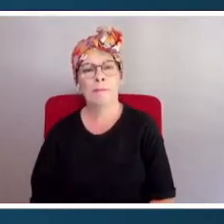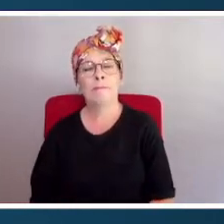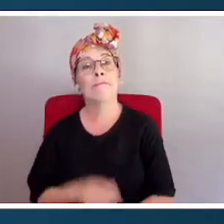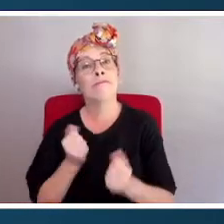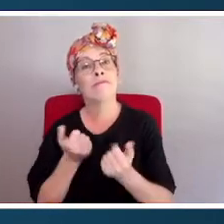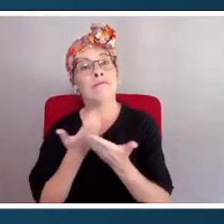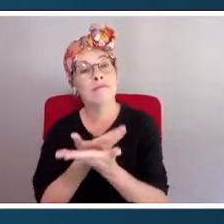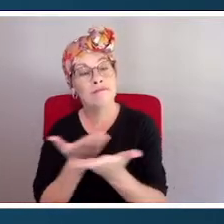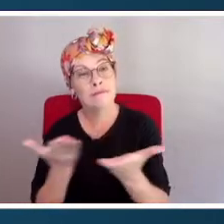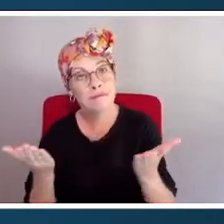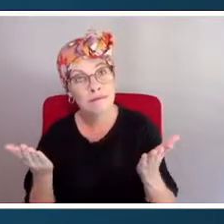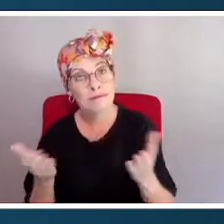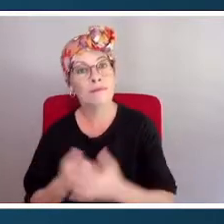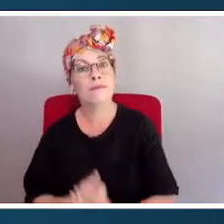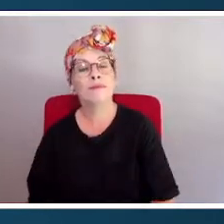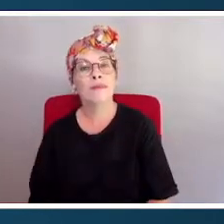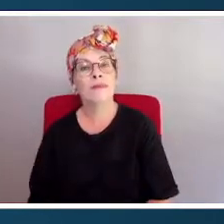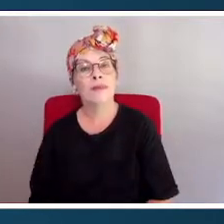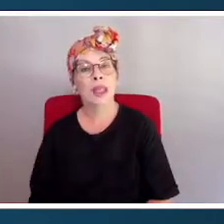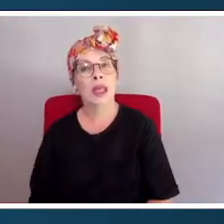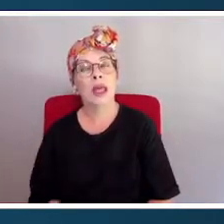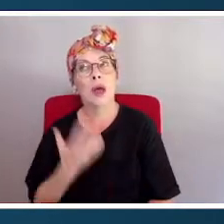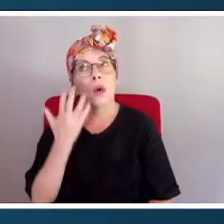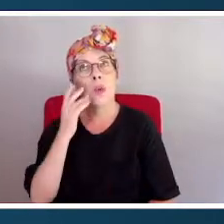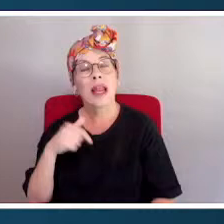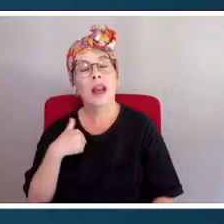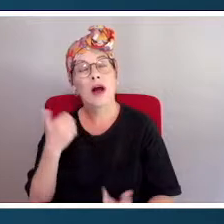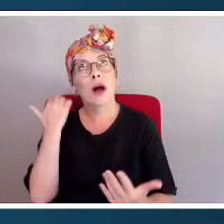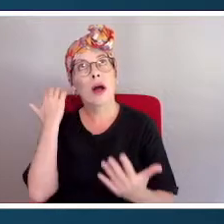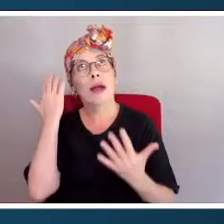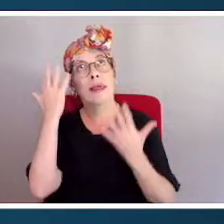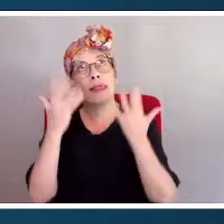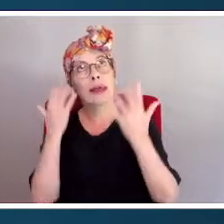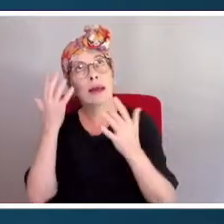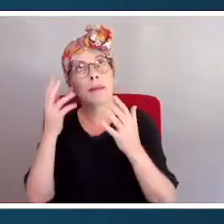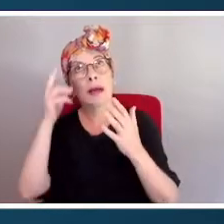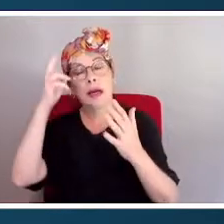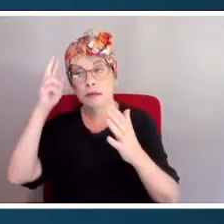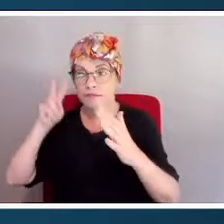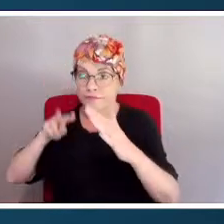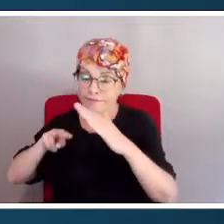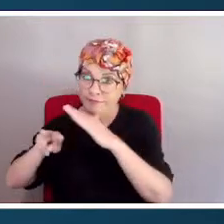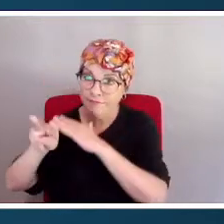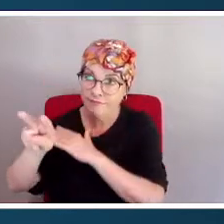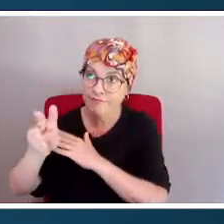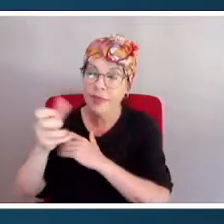in reflecting on the future of the partnership between